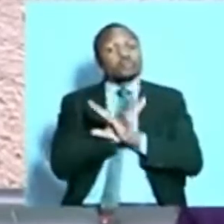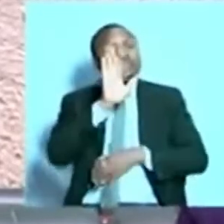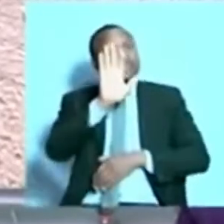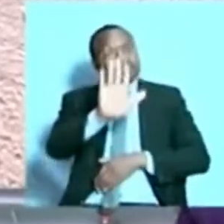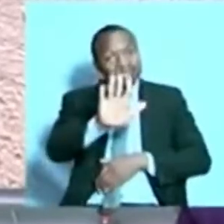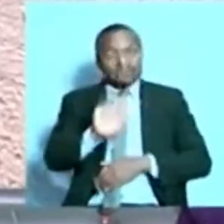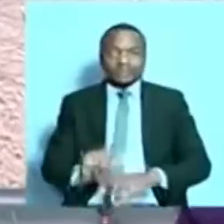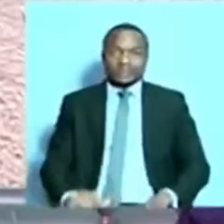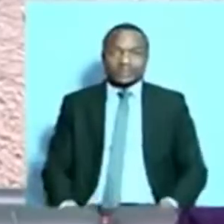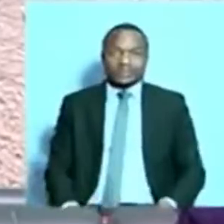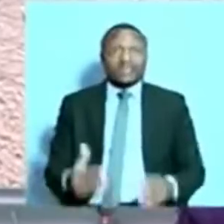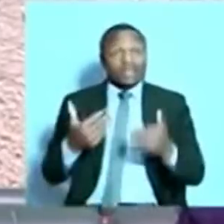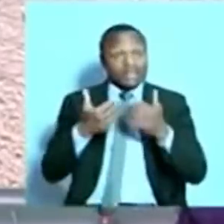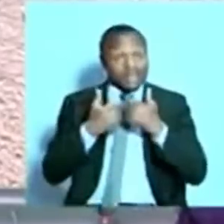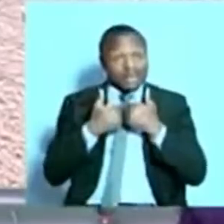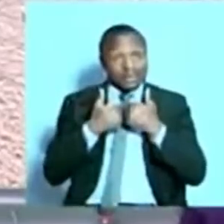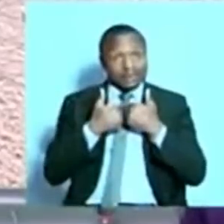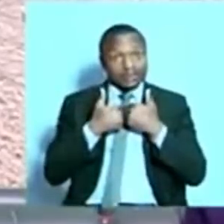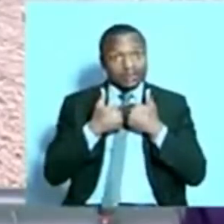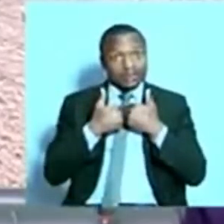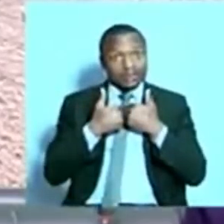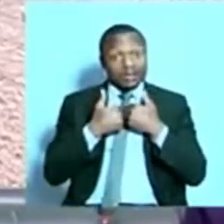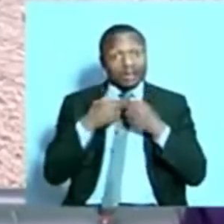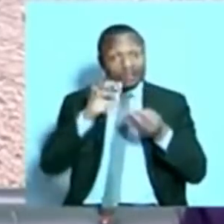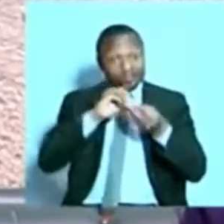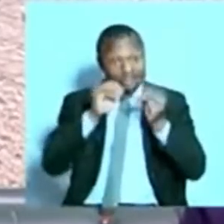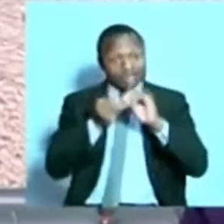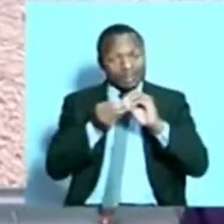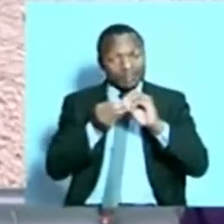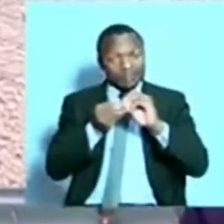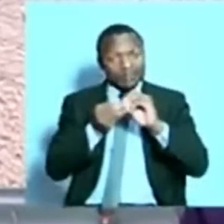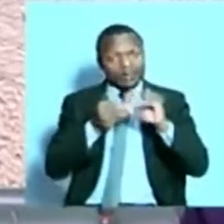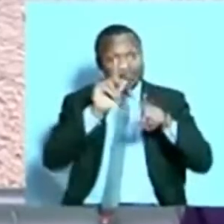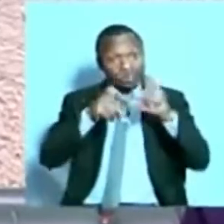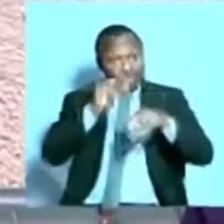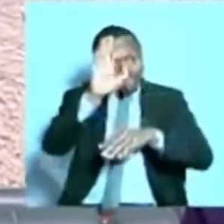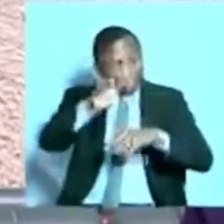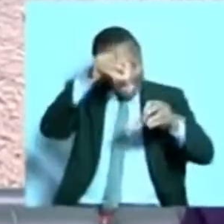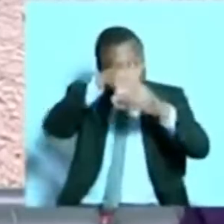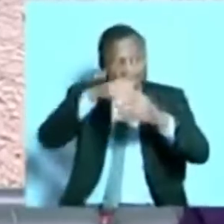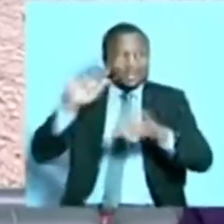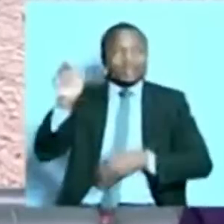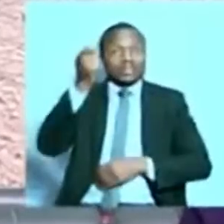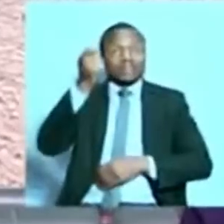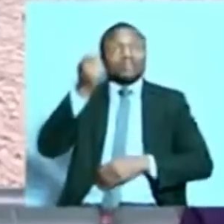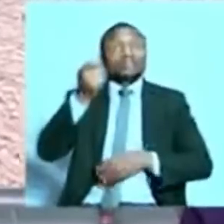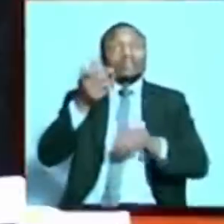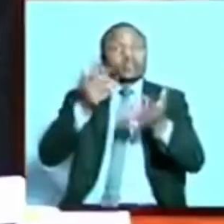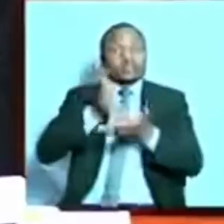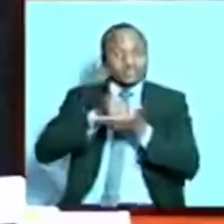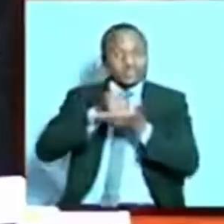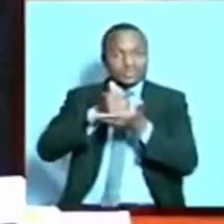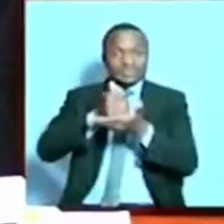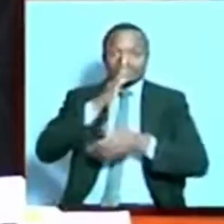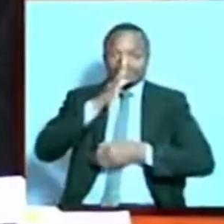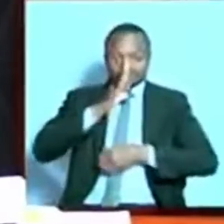stock of the people there, our people there in Kenya? I seek your indulgence, Madam Speaker. Okay.